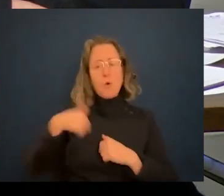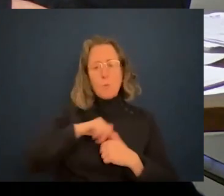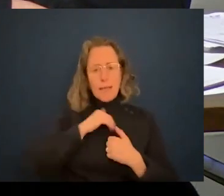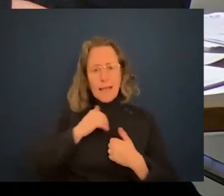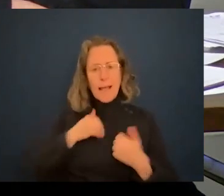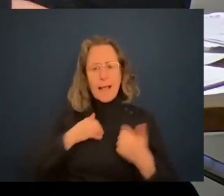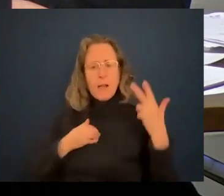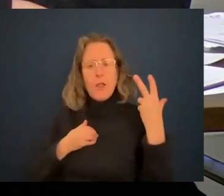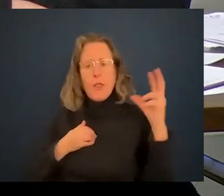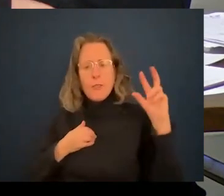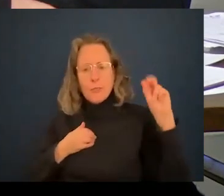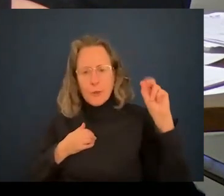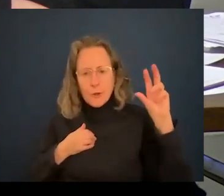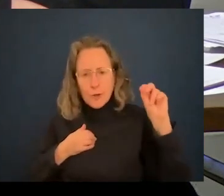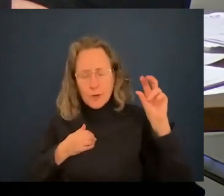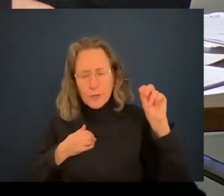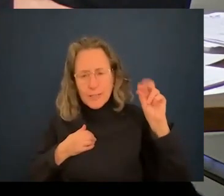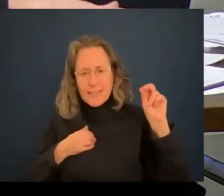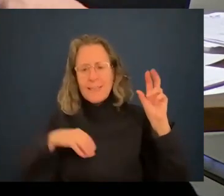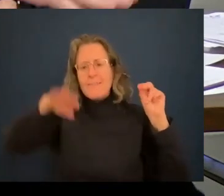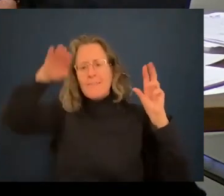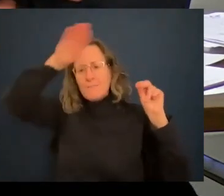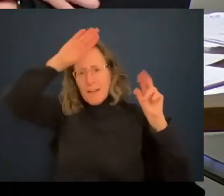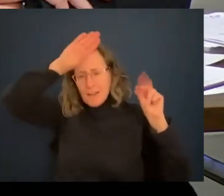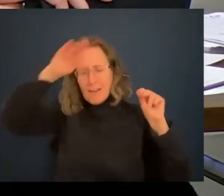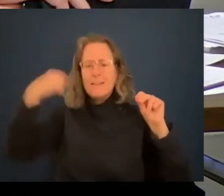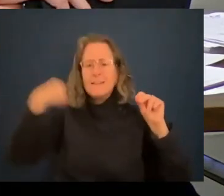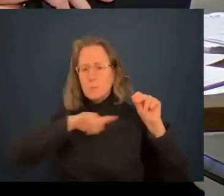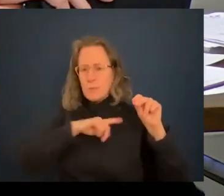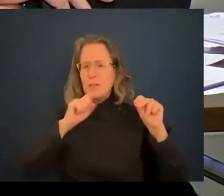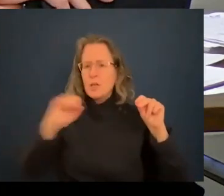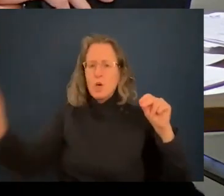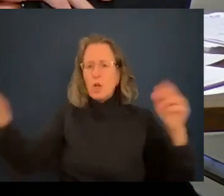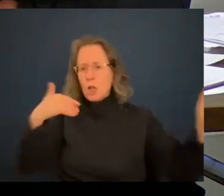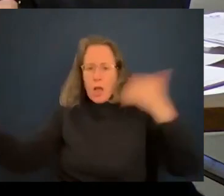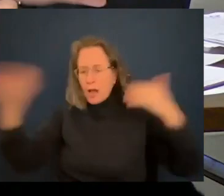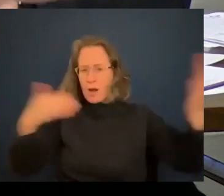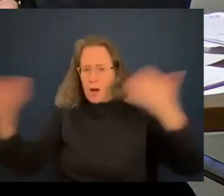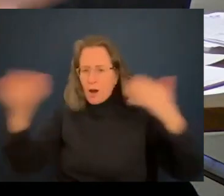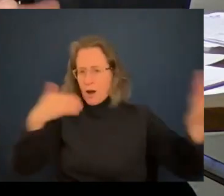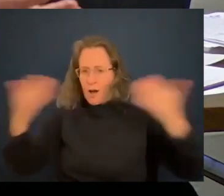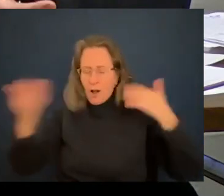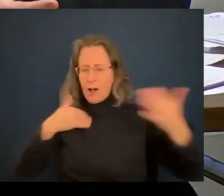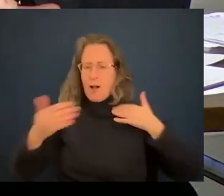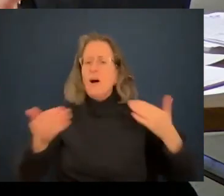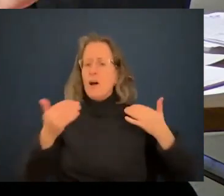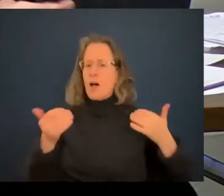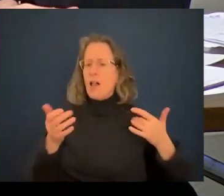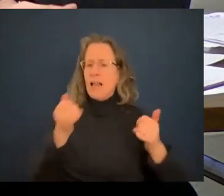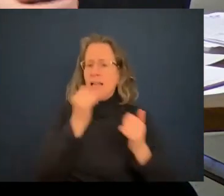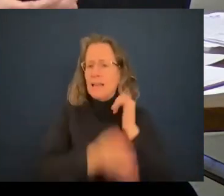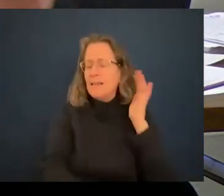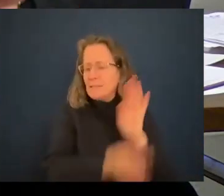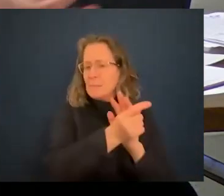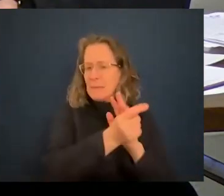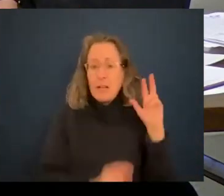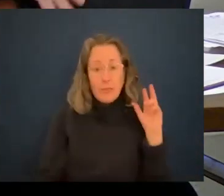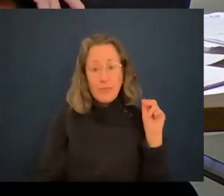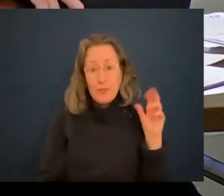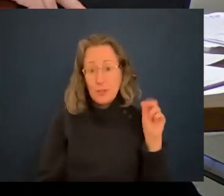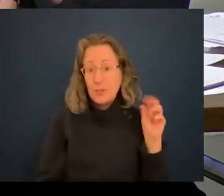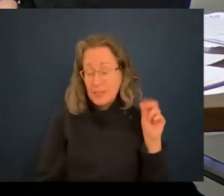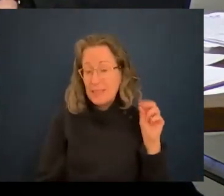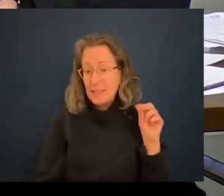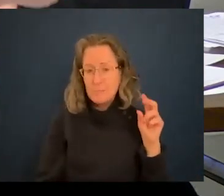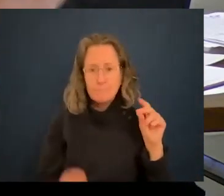difference especially when those 30 call people lived in town in a structure fire came in they got